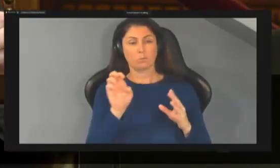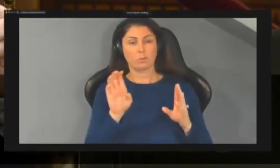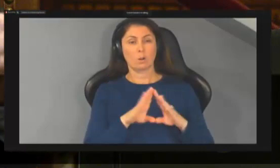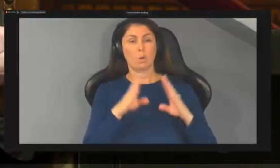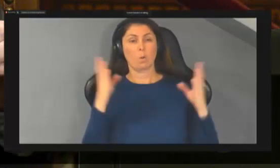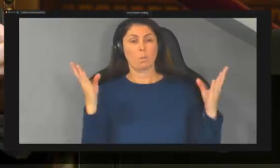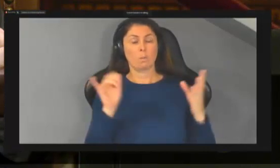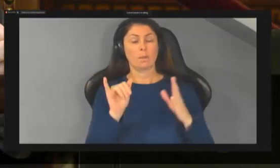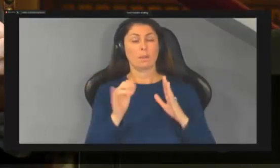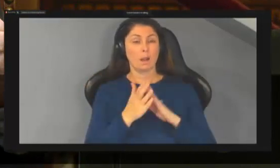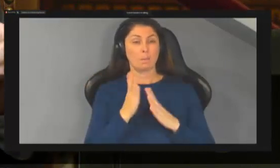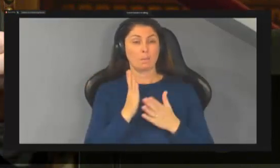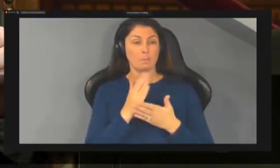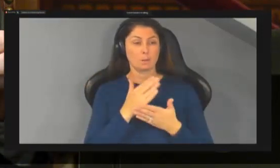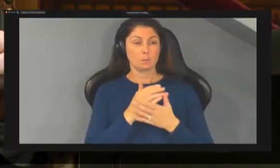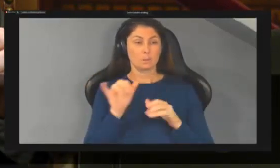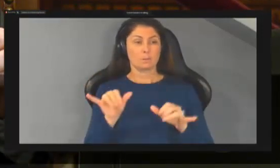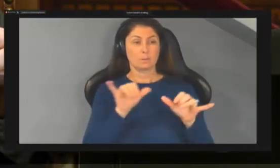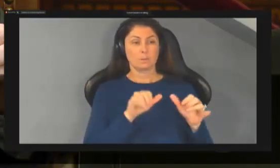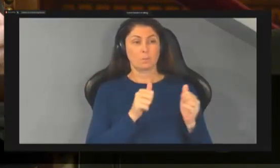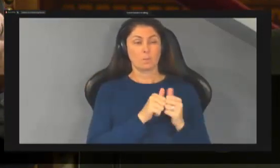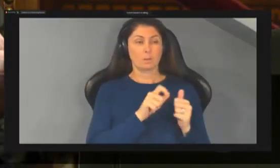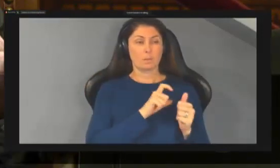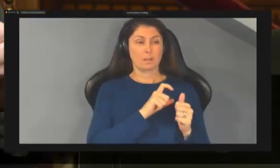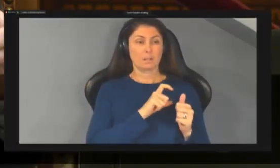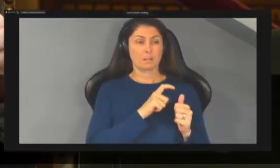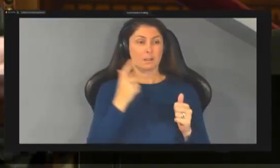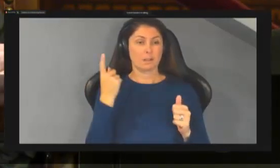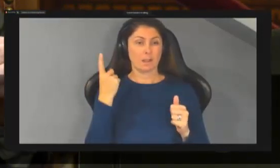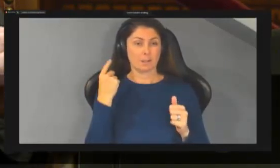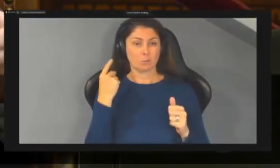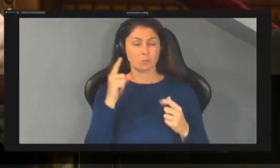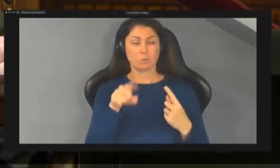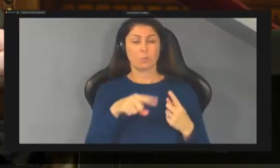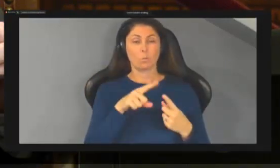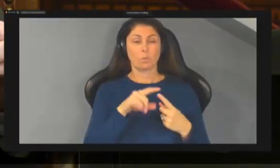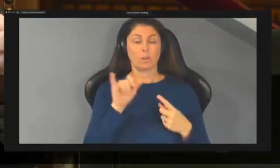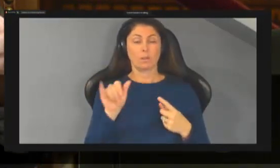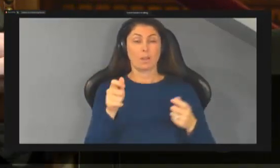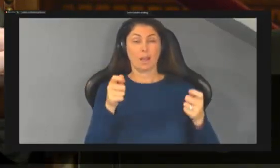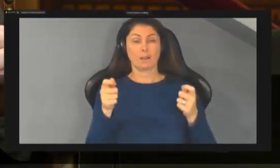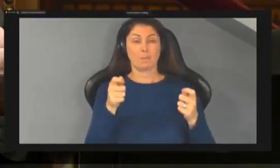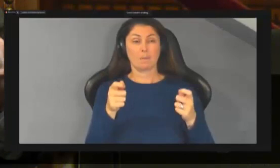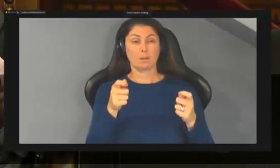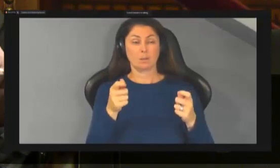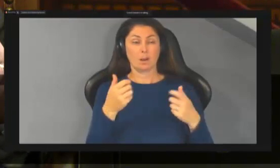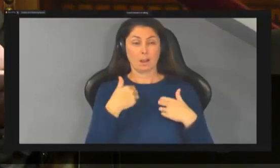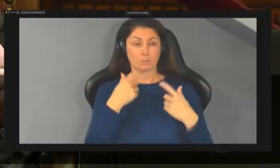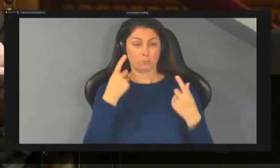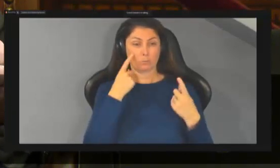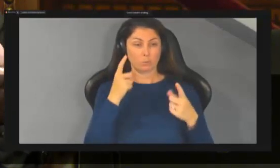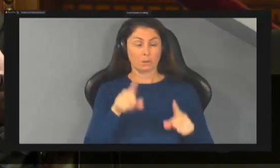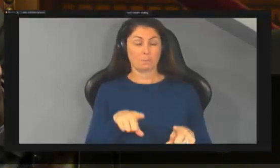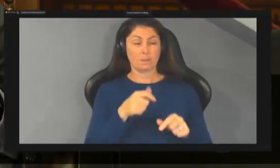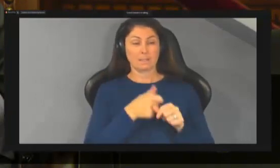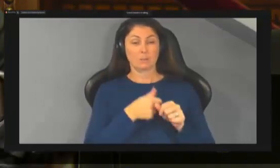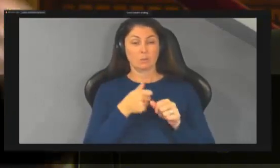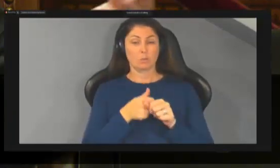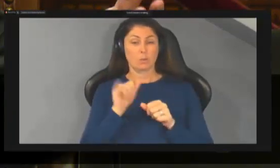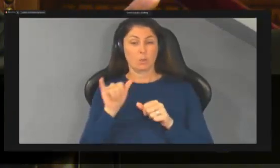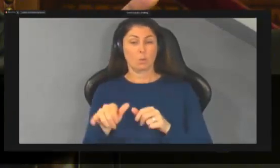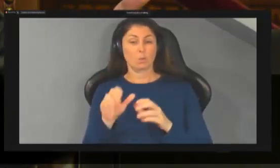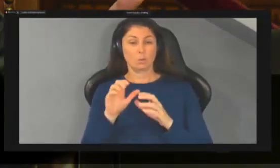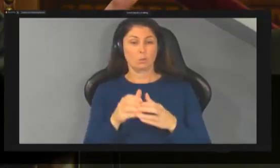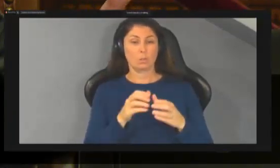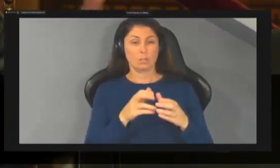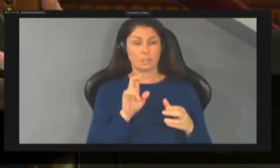operating budget similar to how we did with police last year once the administration comes to an agreement with each of those unions. This is